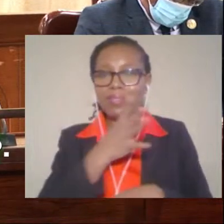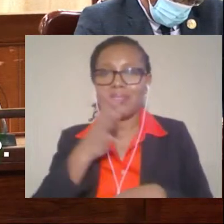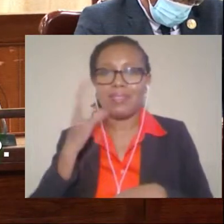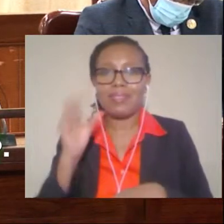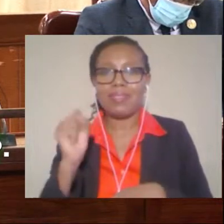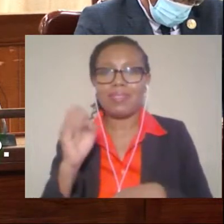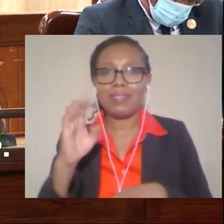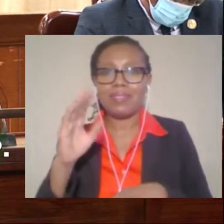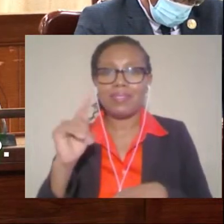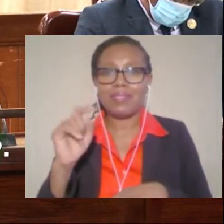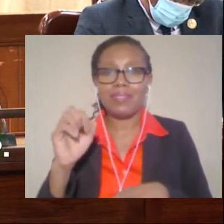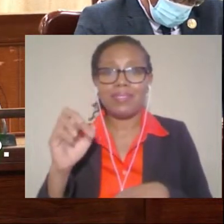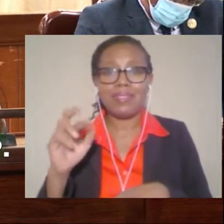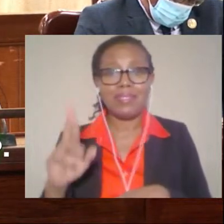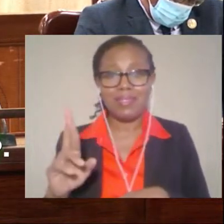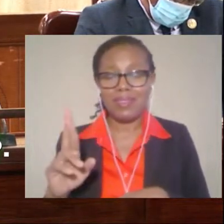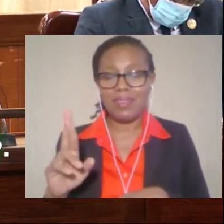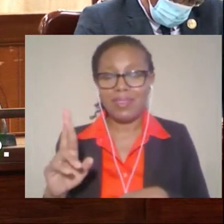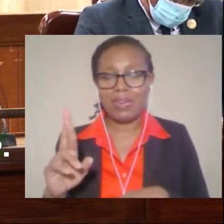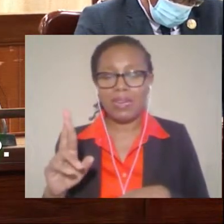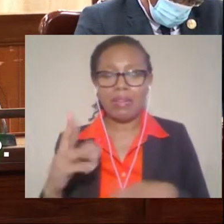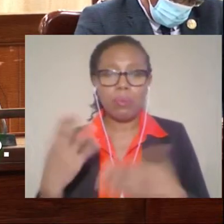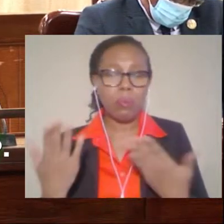is about the circumstances